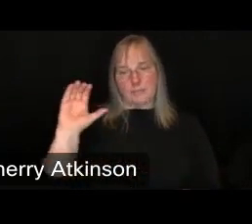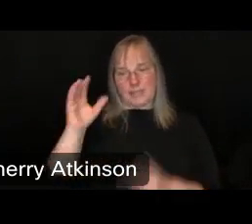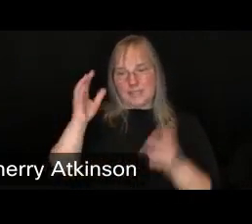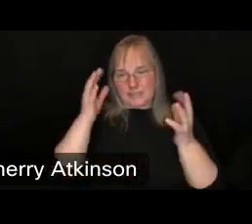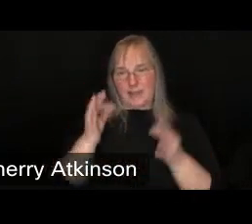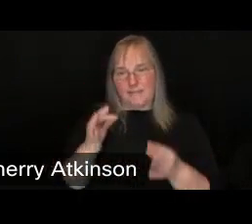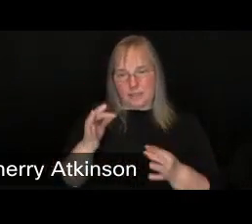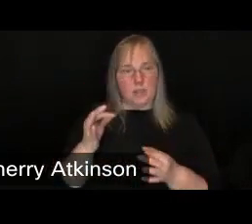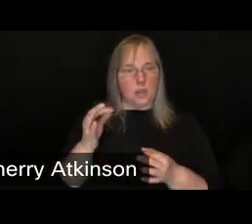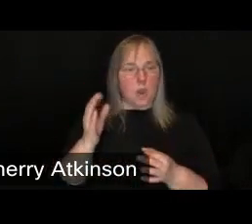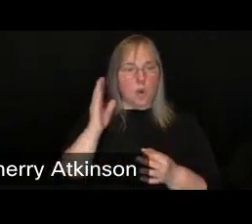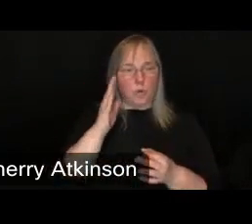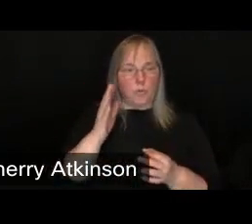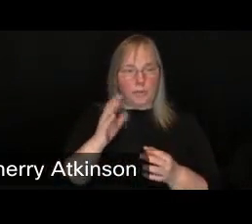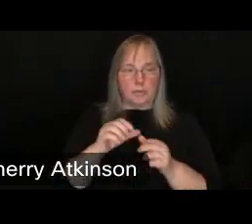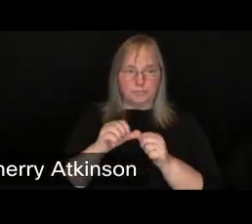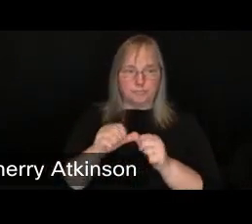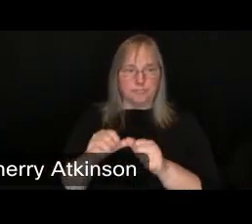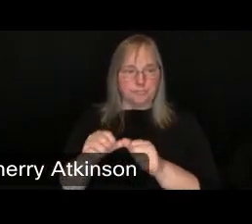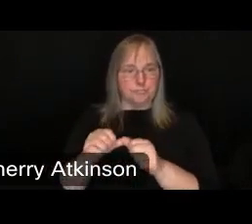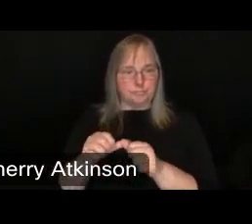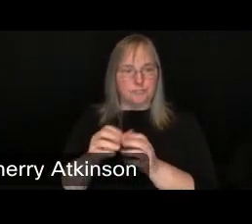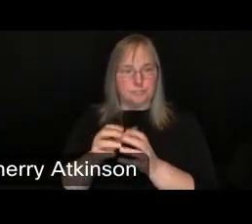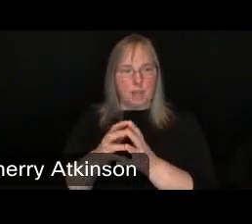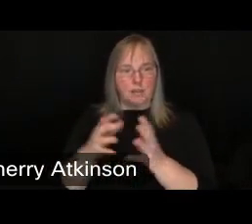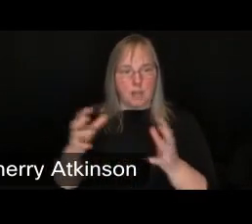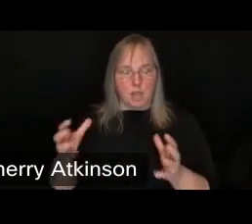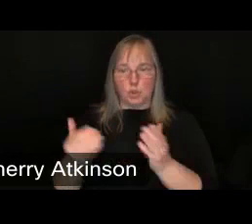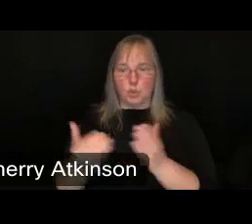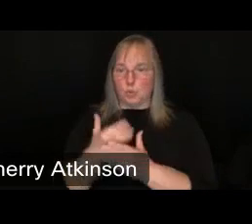in terms of new unit potential.